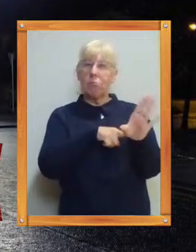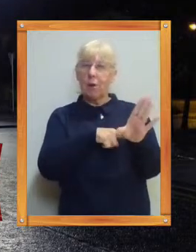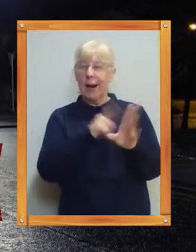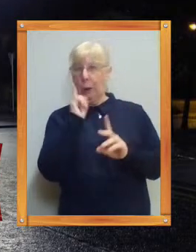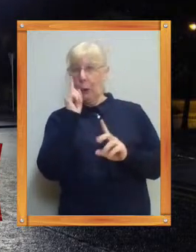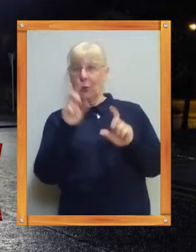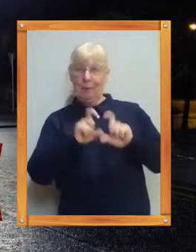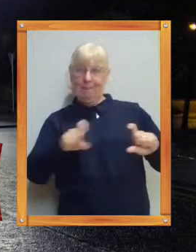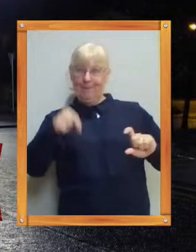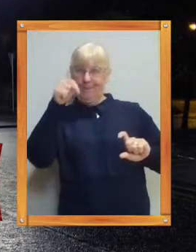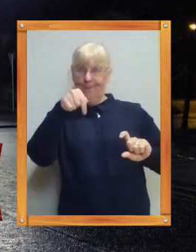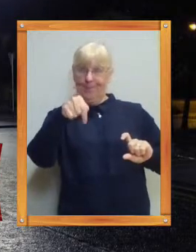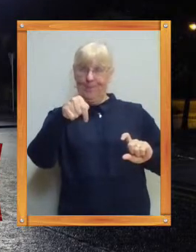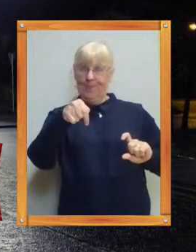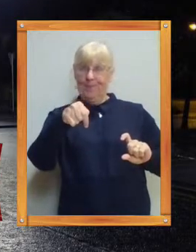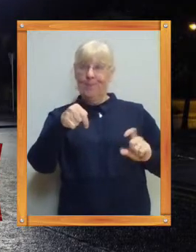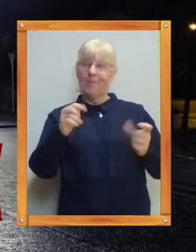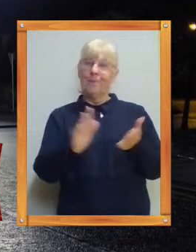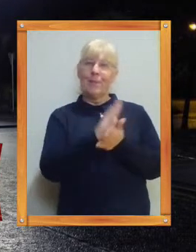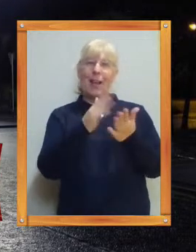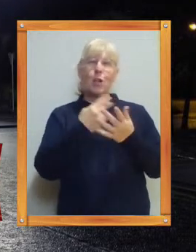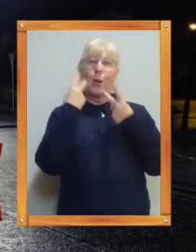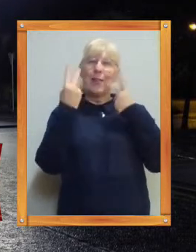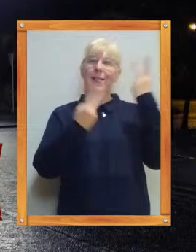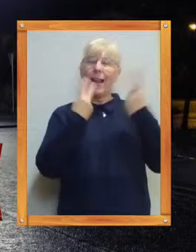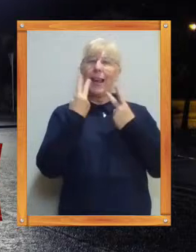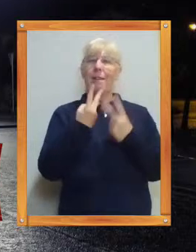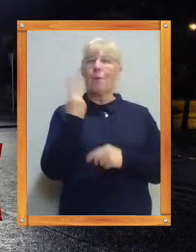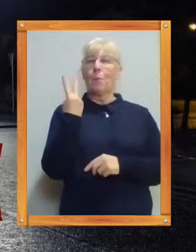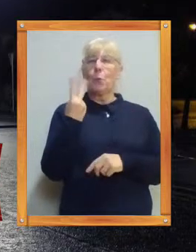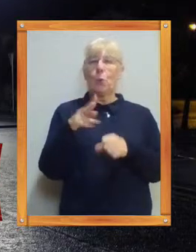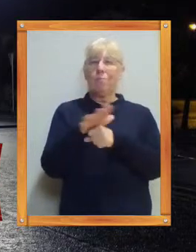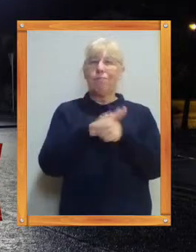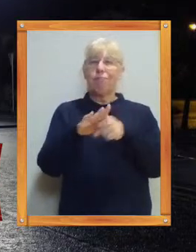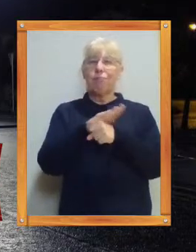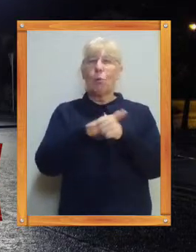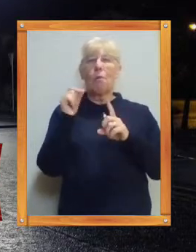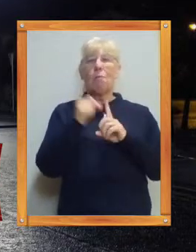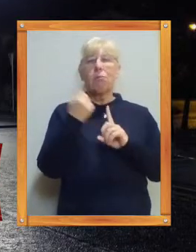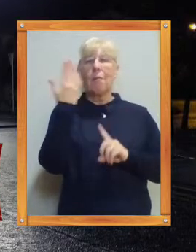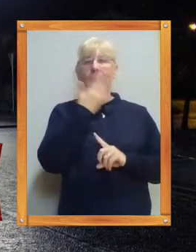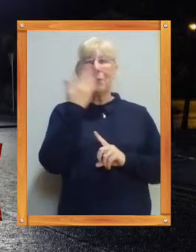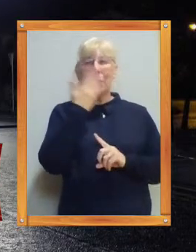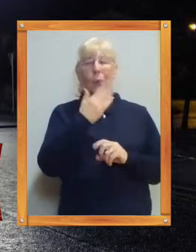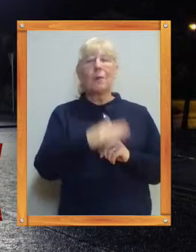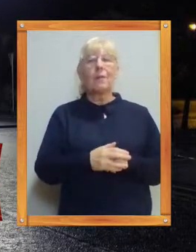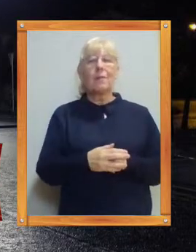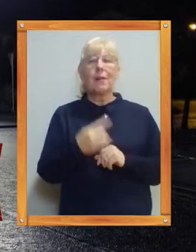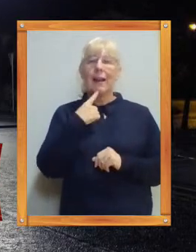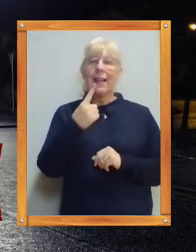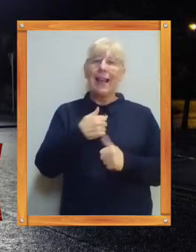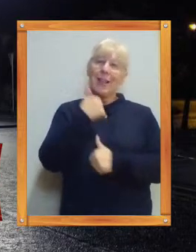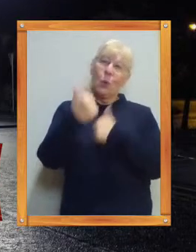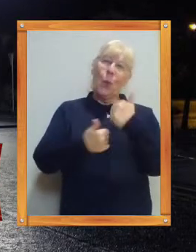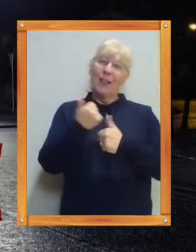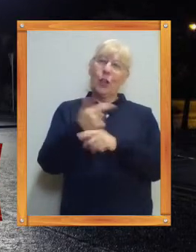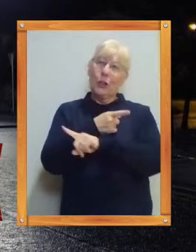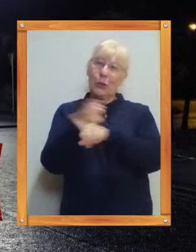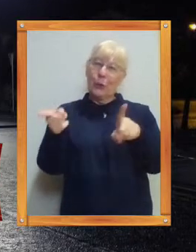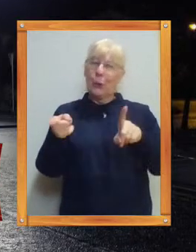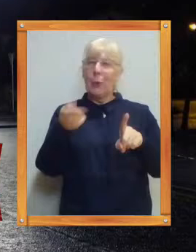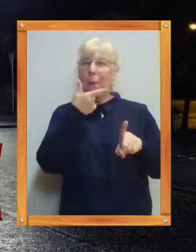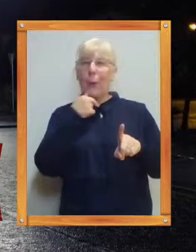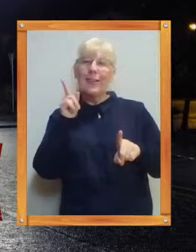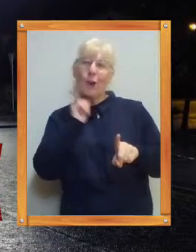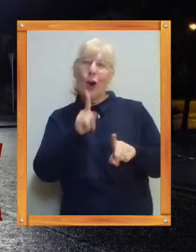He enjoyed that singing tonight from the two local primary schools here in Randalstown as well, and he's passing on his well done wishes to the boys and girls. Thank you for